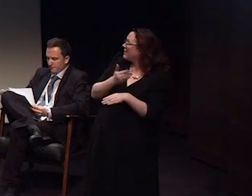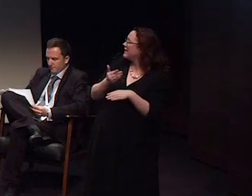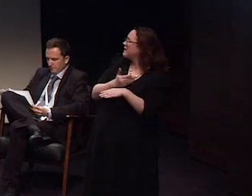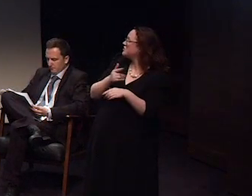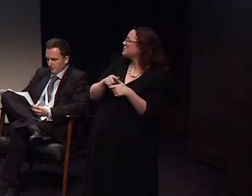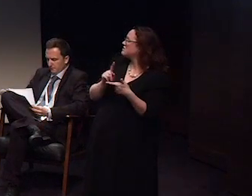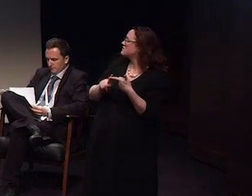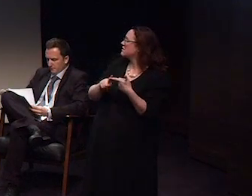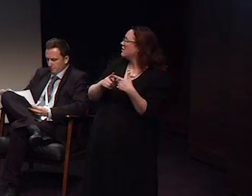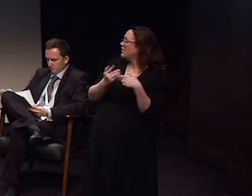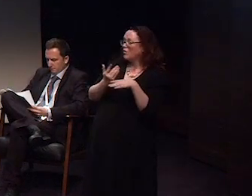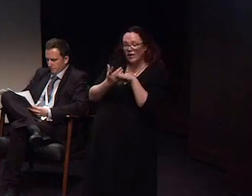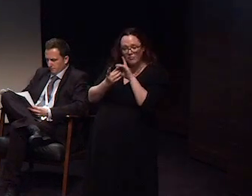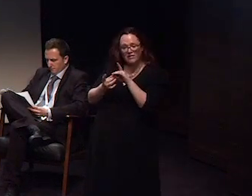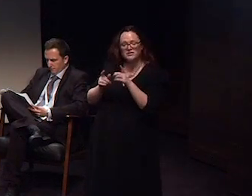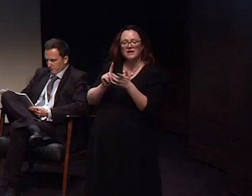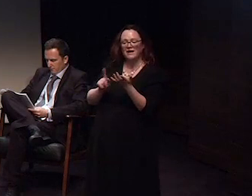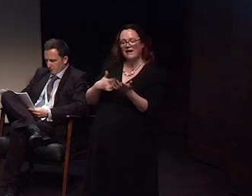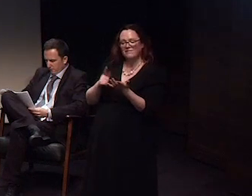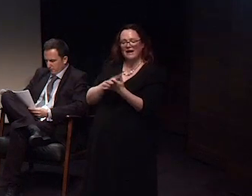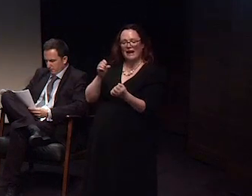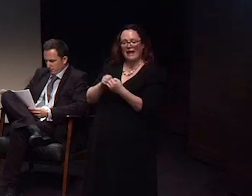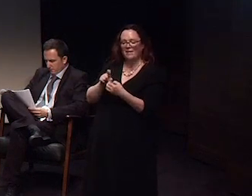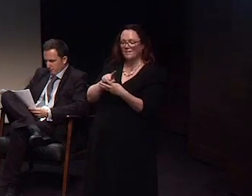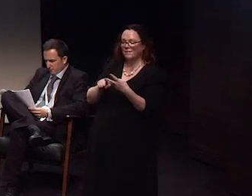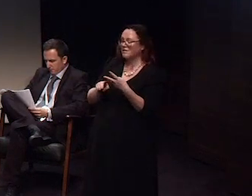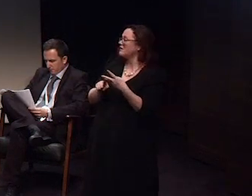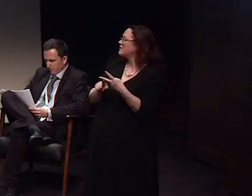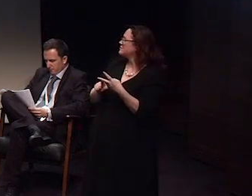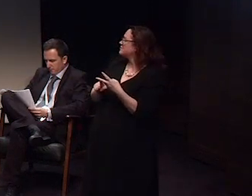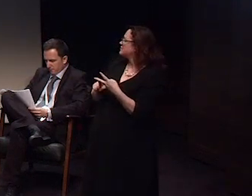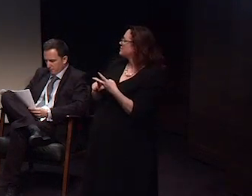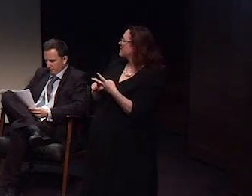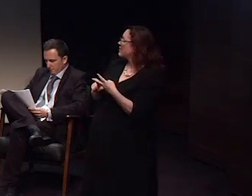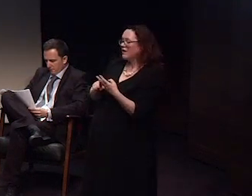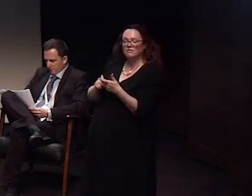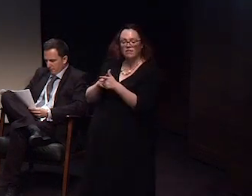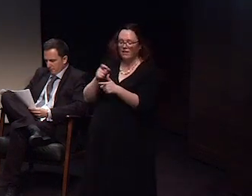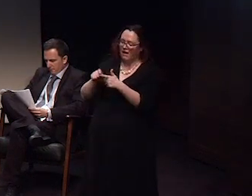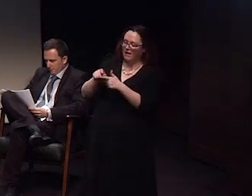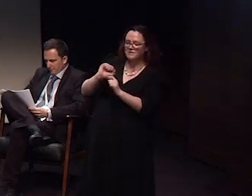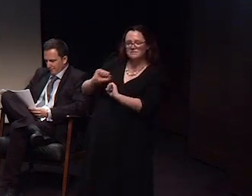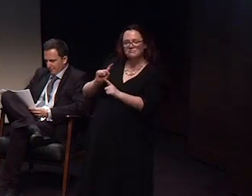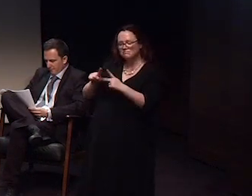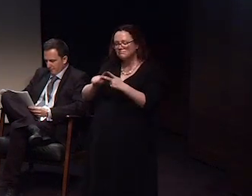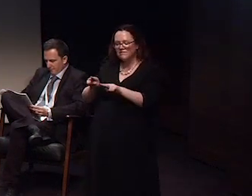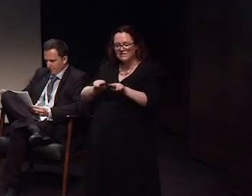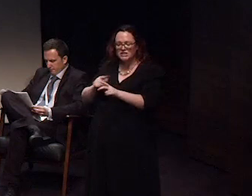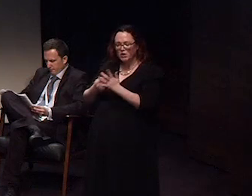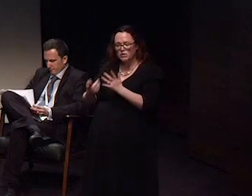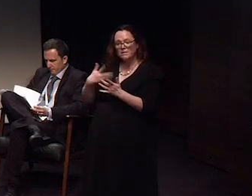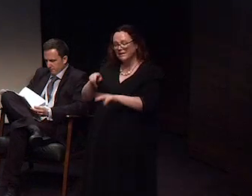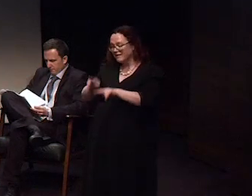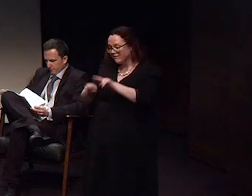lab potentialities. Then we evaluate the impact of the apps and of the method and identify the key elements.